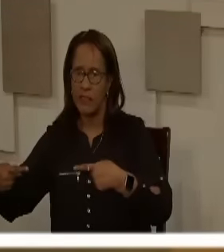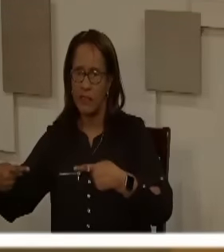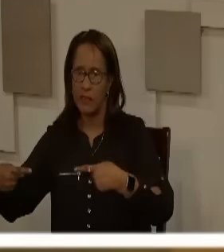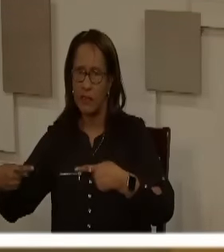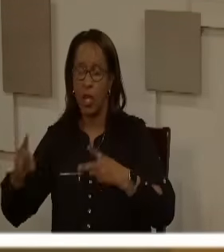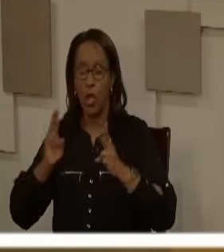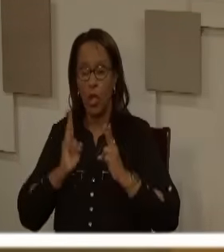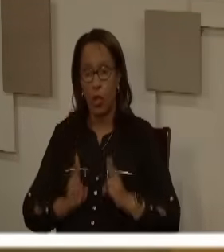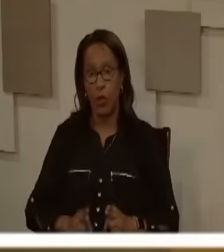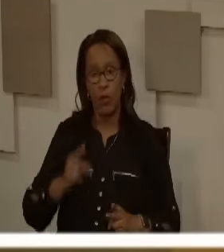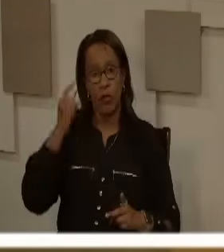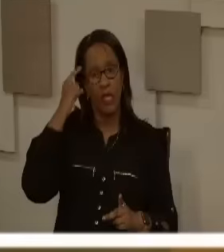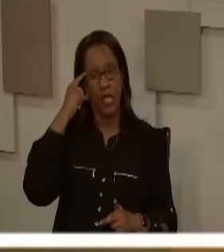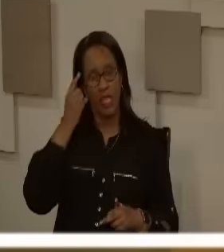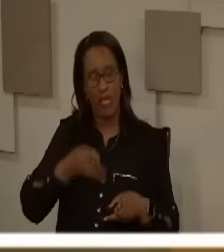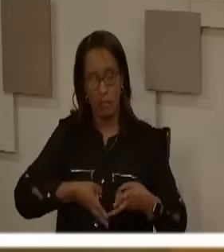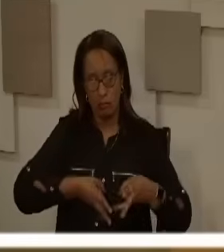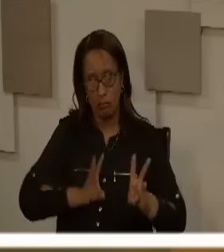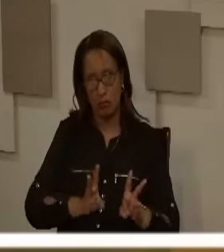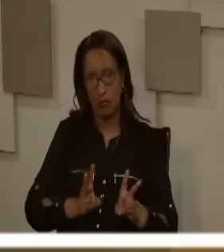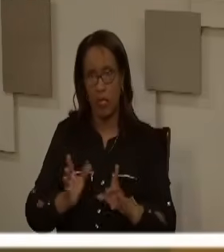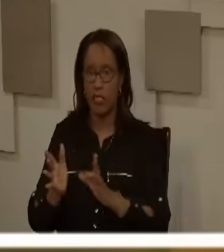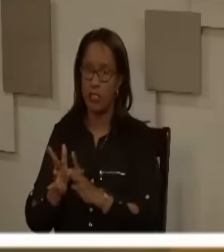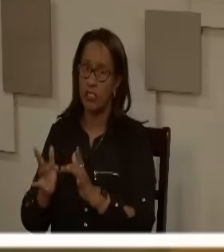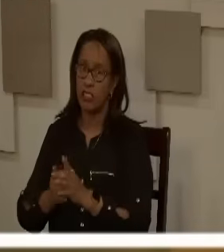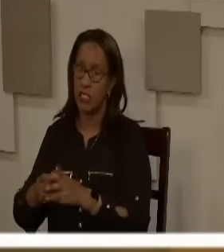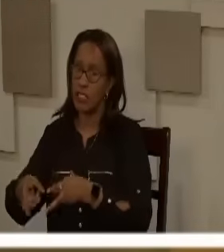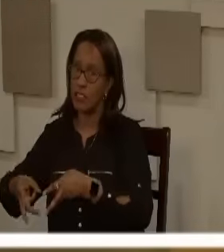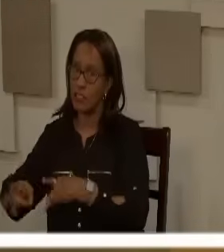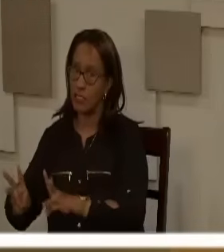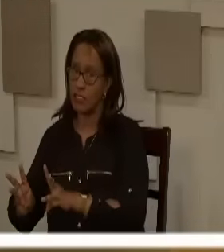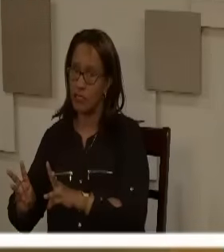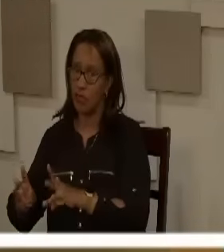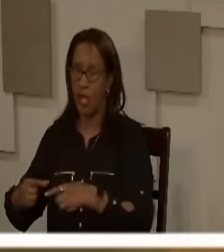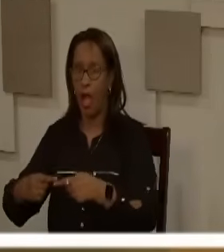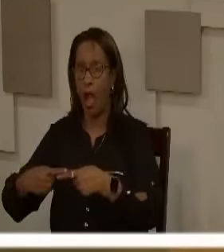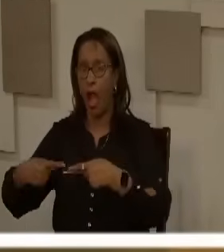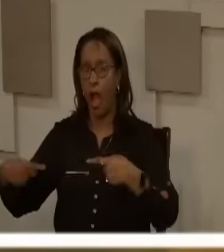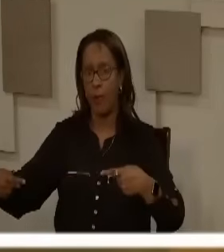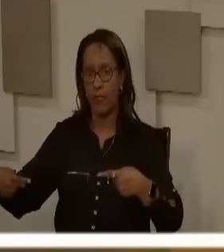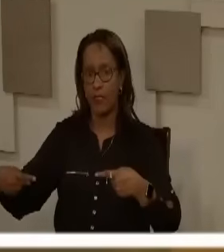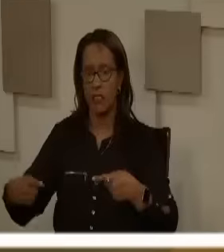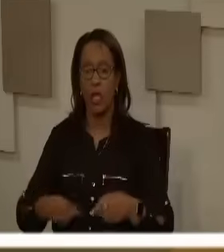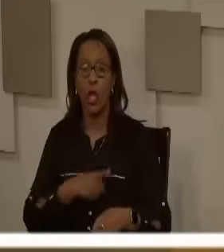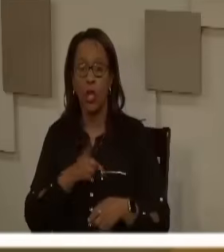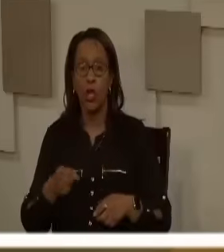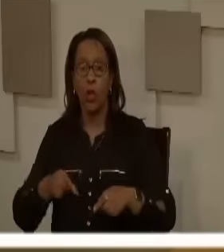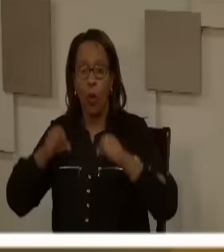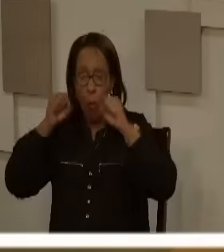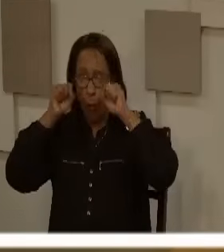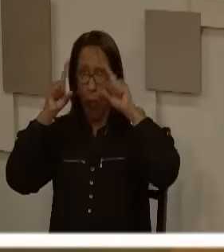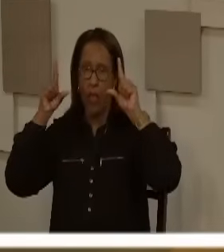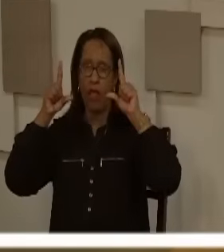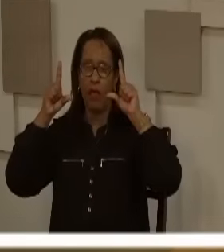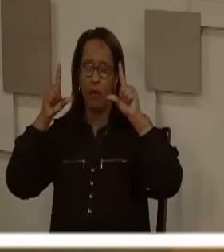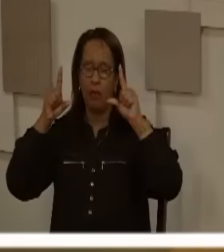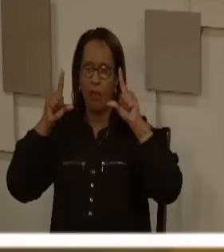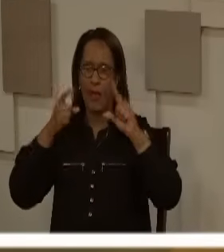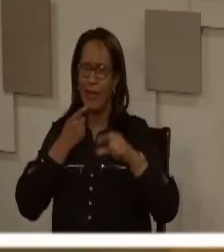has. Completely opposite. Do you ever wake up in the morning and say, "Okay, how can I suffer